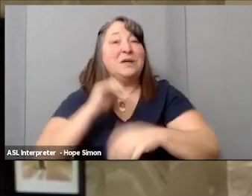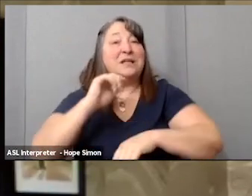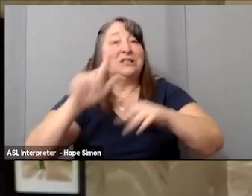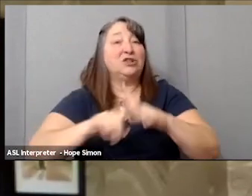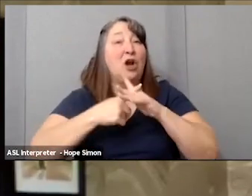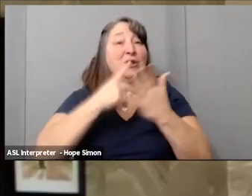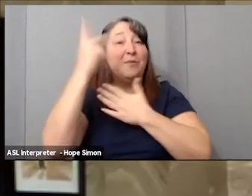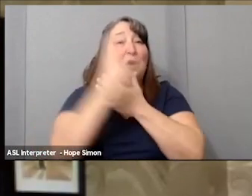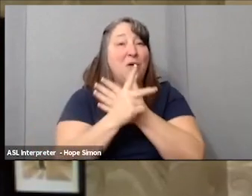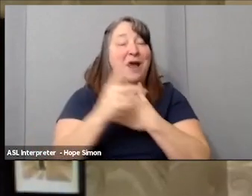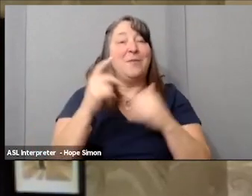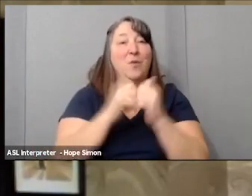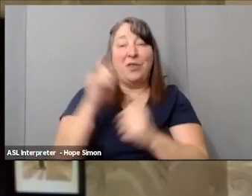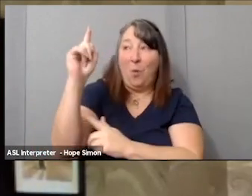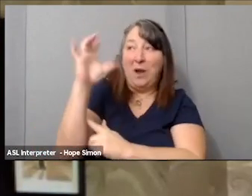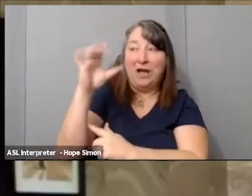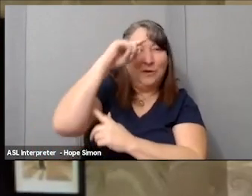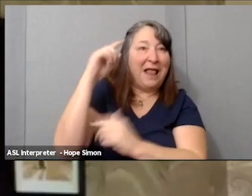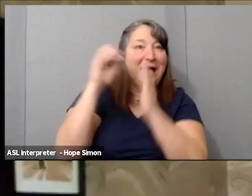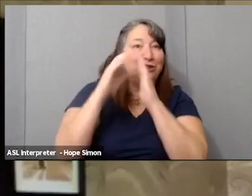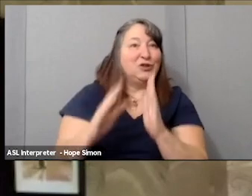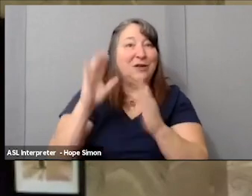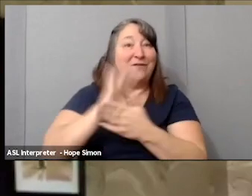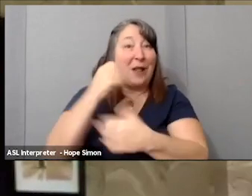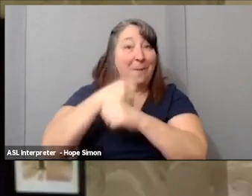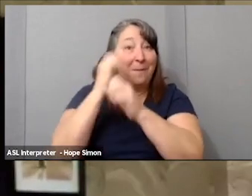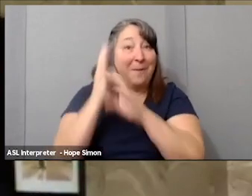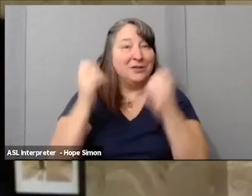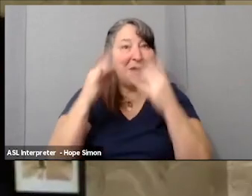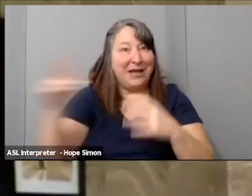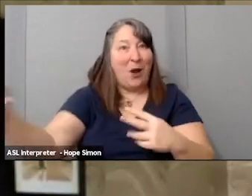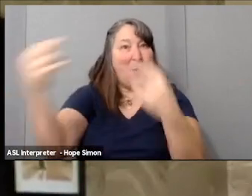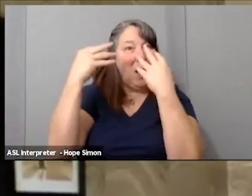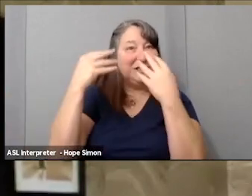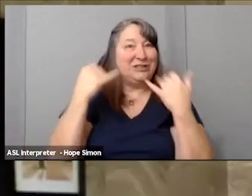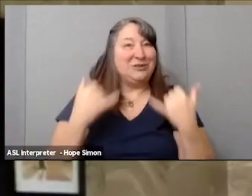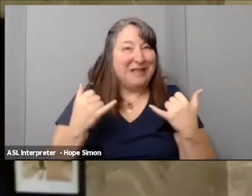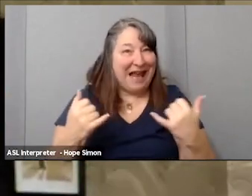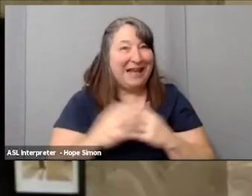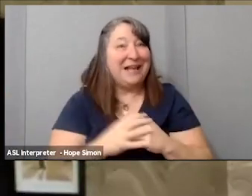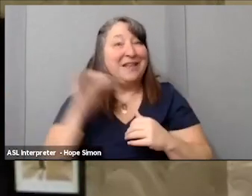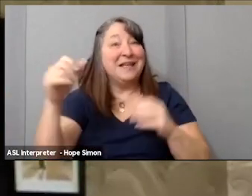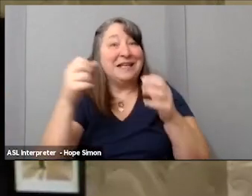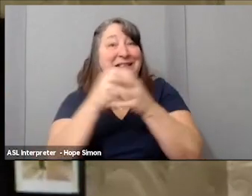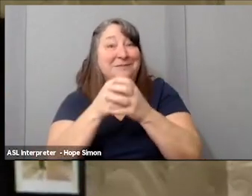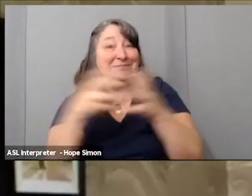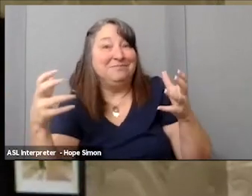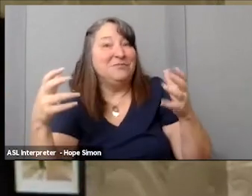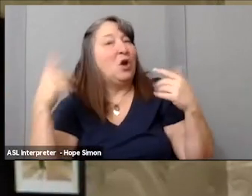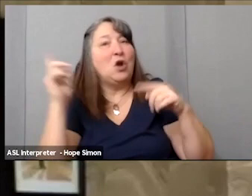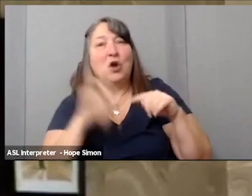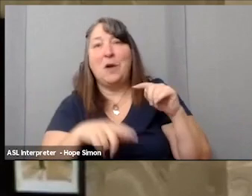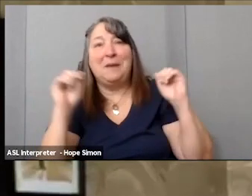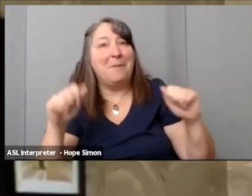class of 100 Black student filmmakers, many of whom are tuning in today. This expansion could not have been possible over the